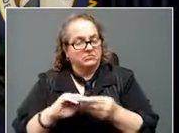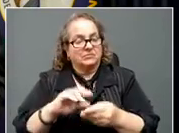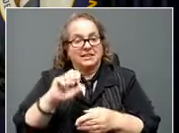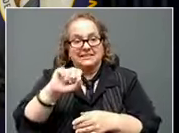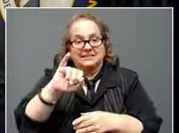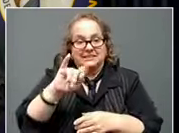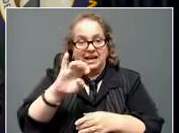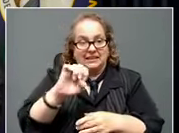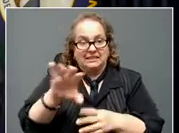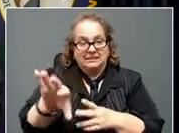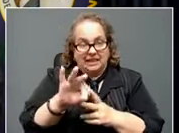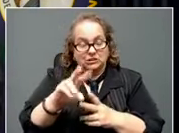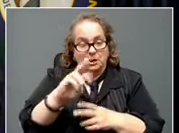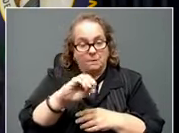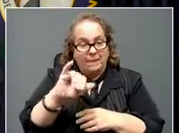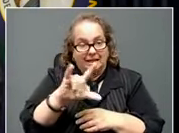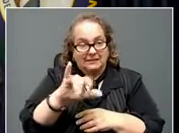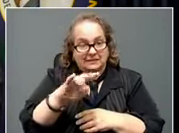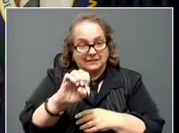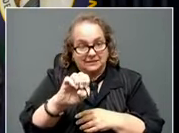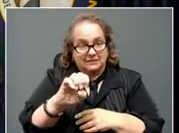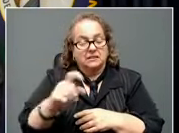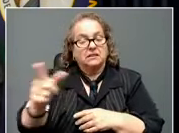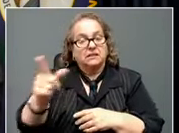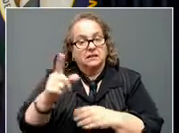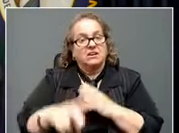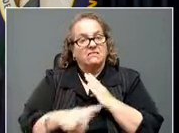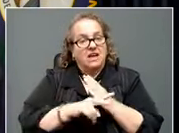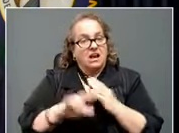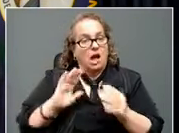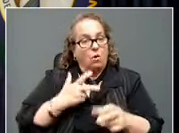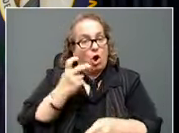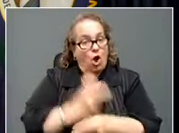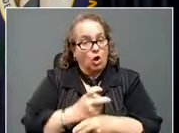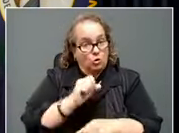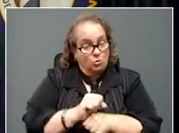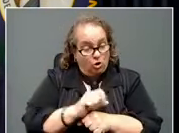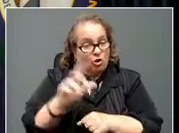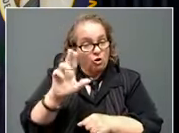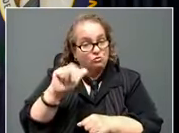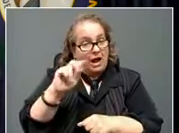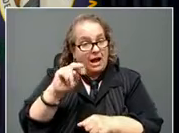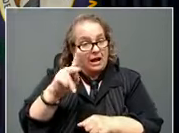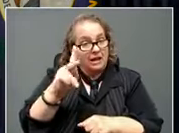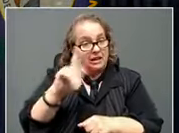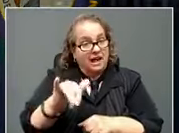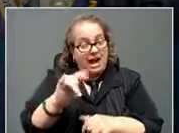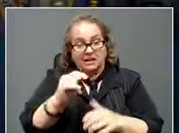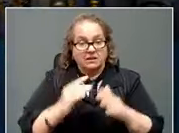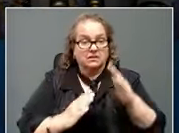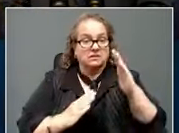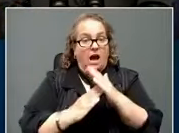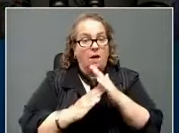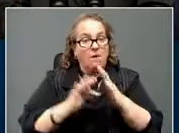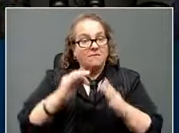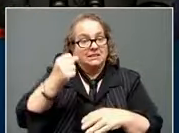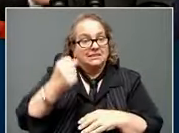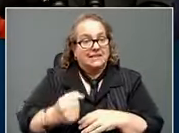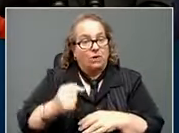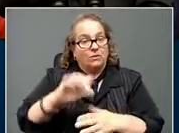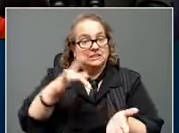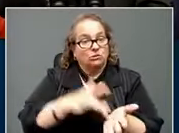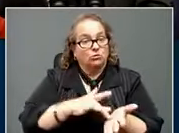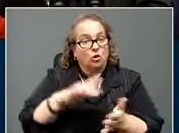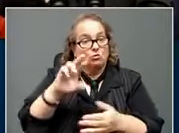industry publication, validated our hard work ranking Kentucky at the very top of the South Central region and third